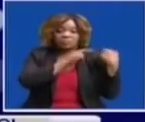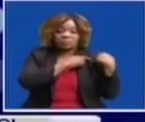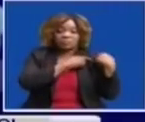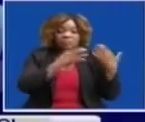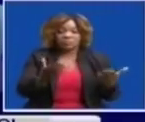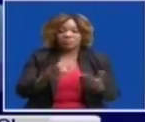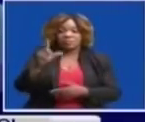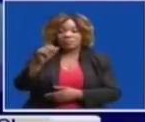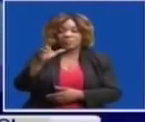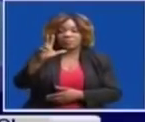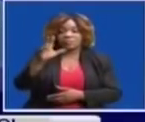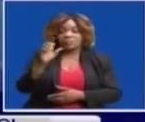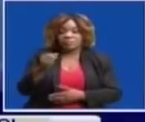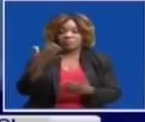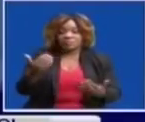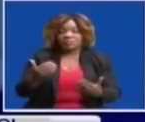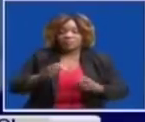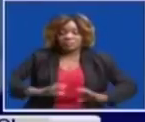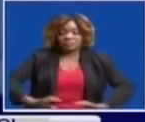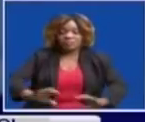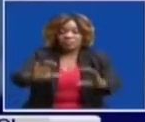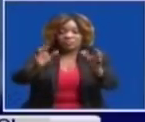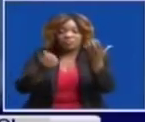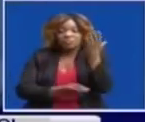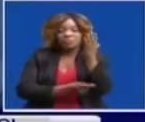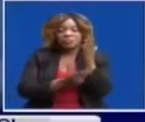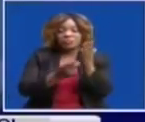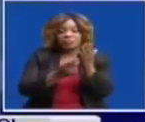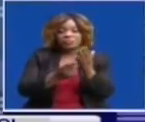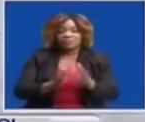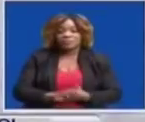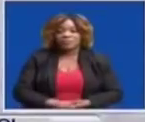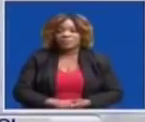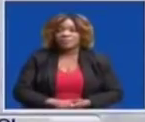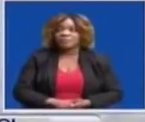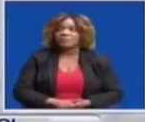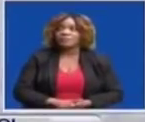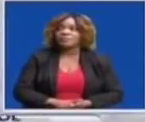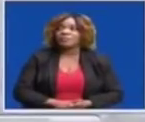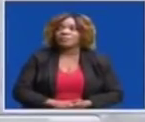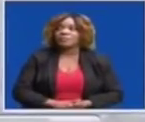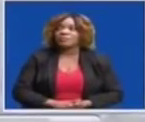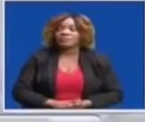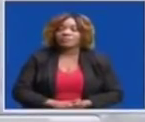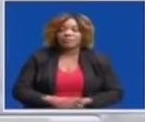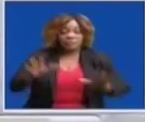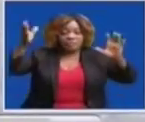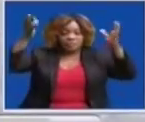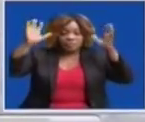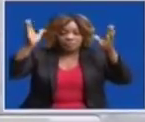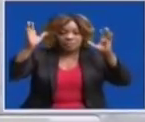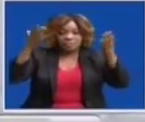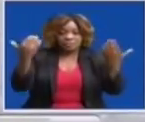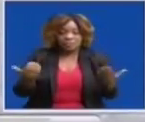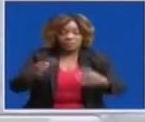Nations 2030 Agenda for Sustainable Development. As we celebrate the International Customs Day, it is